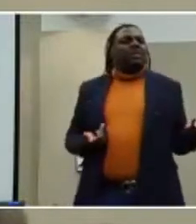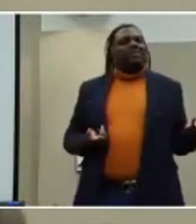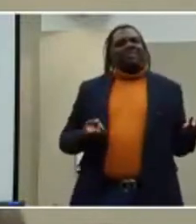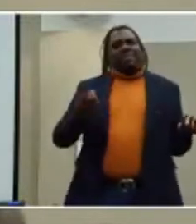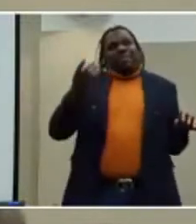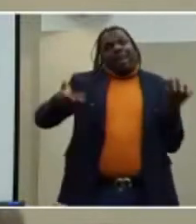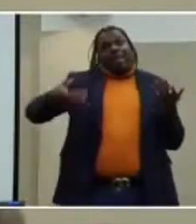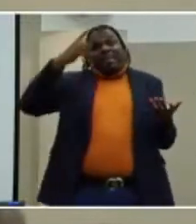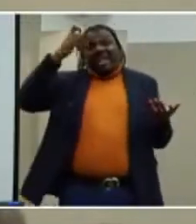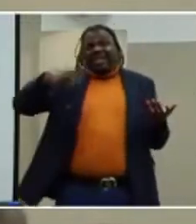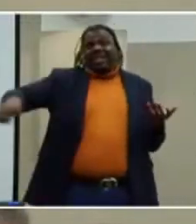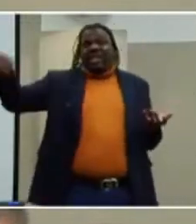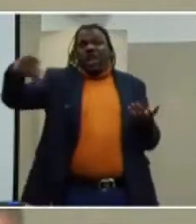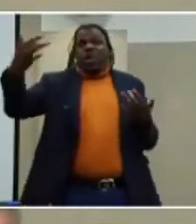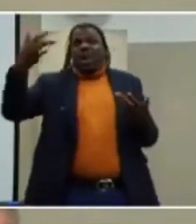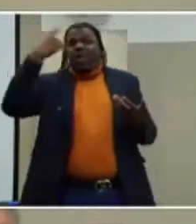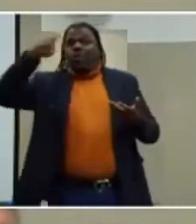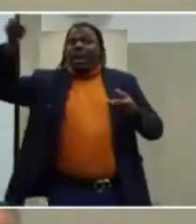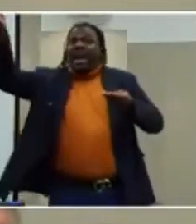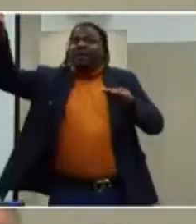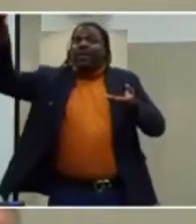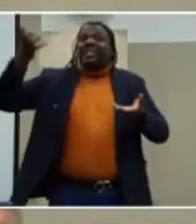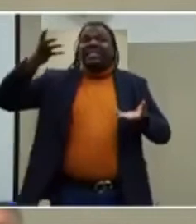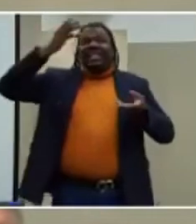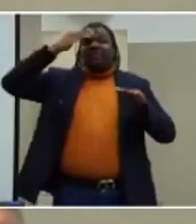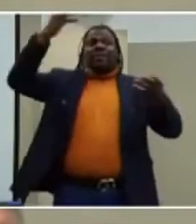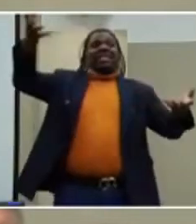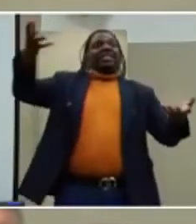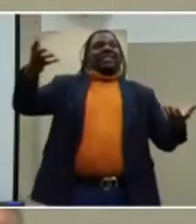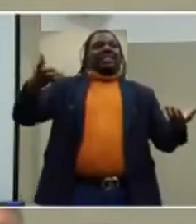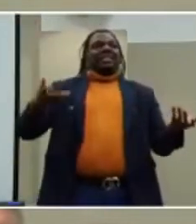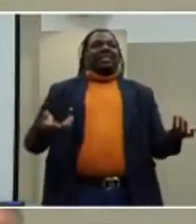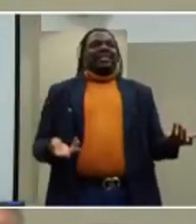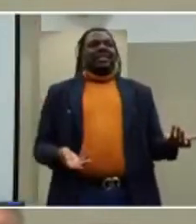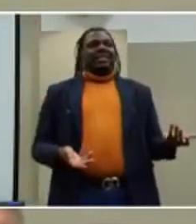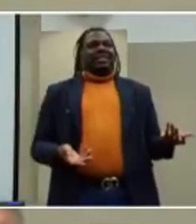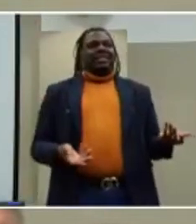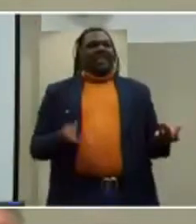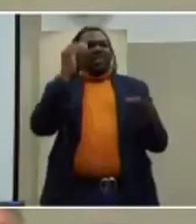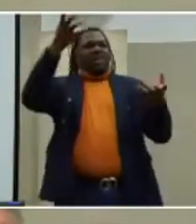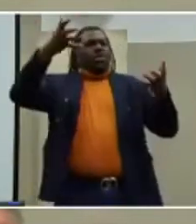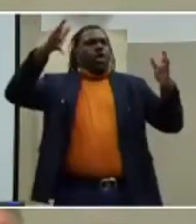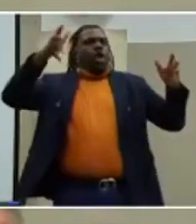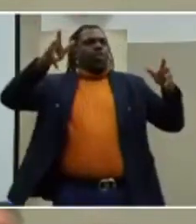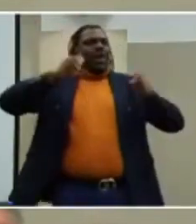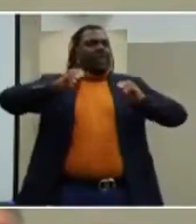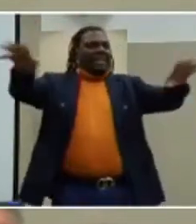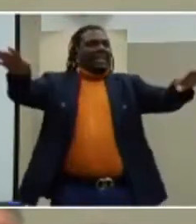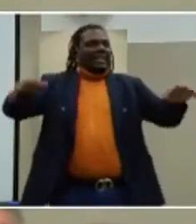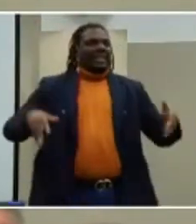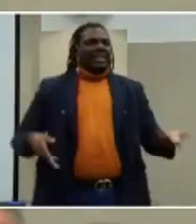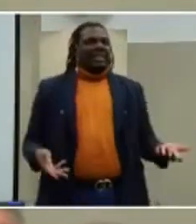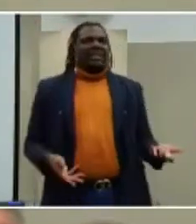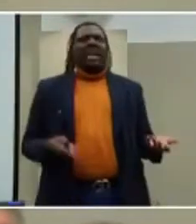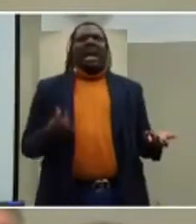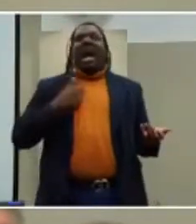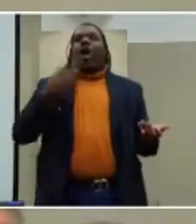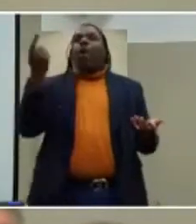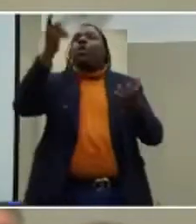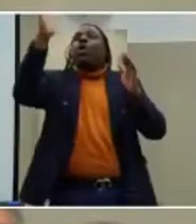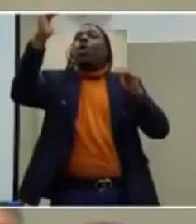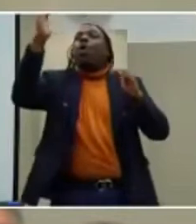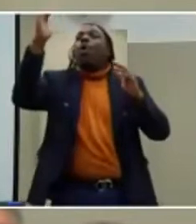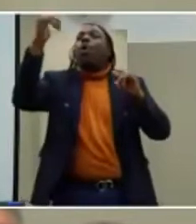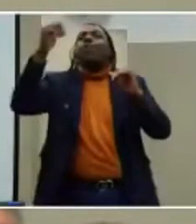waiting for the information that you have just released. And I only hope that what